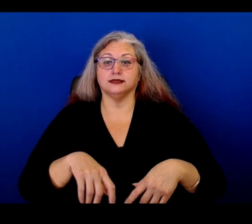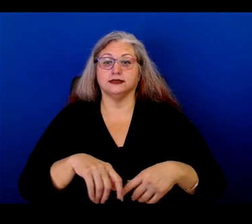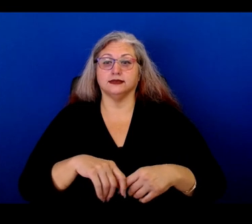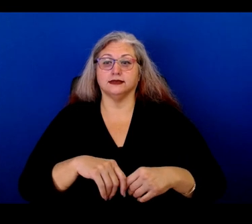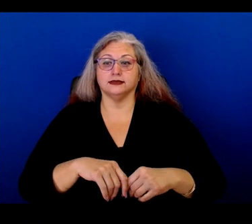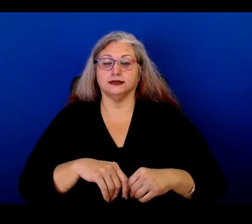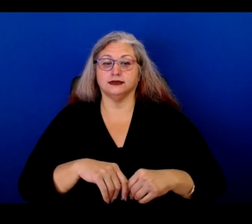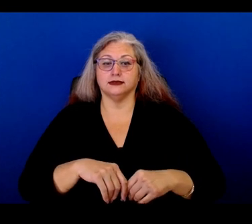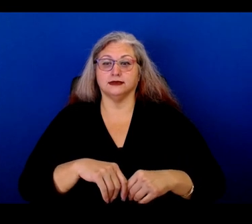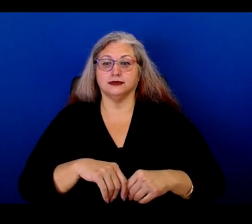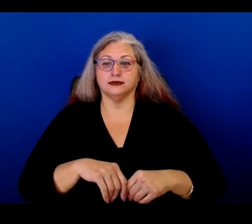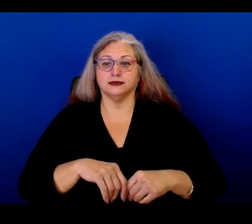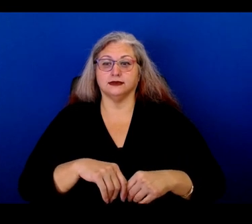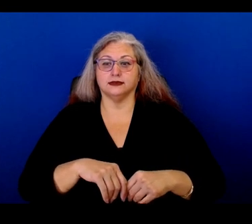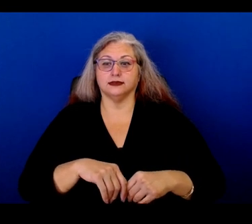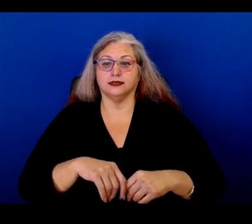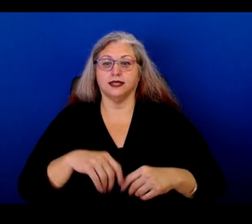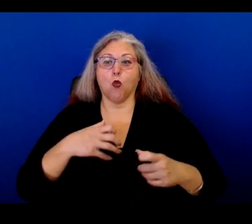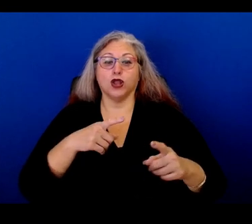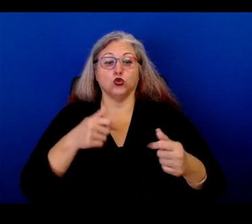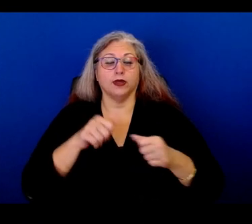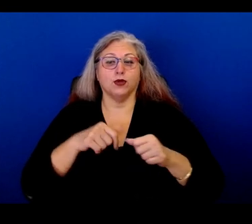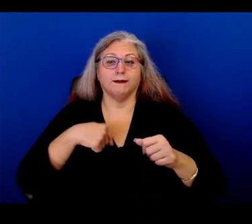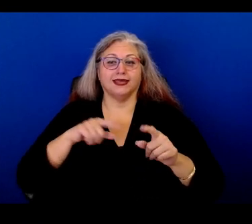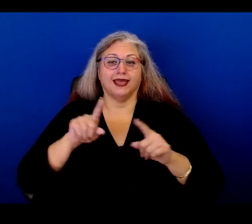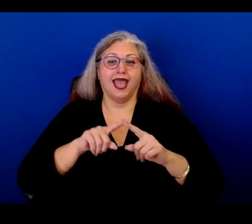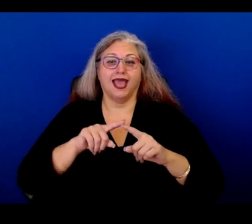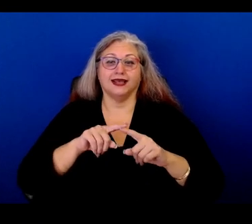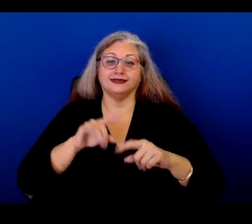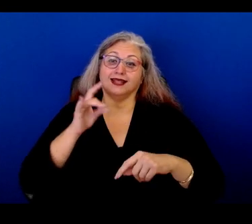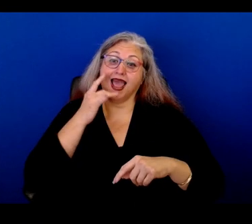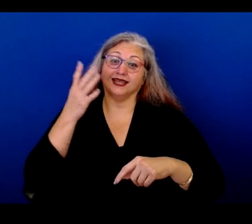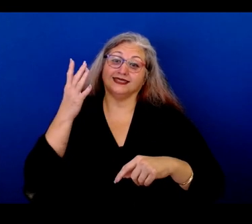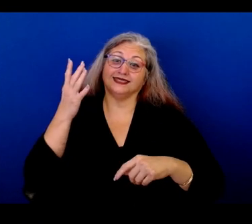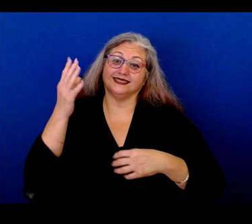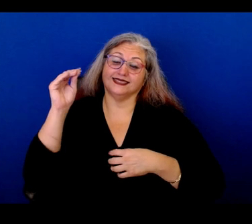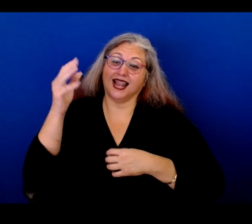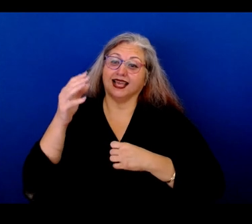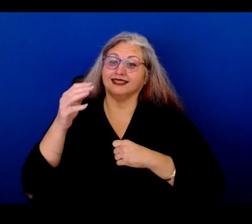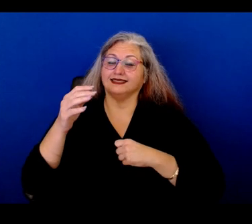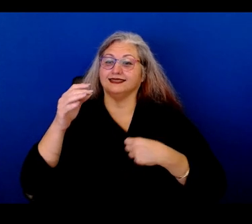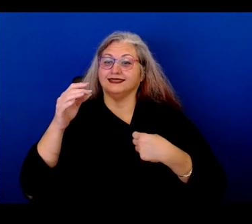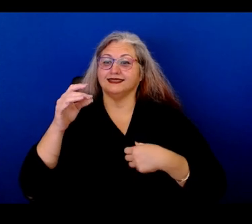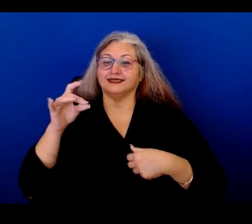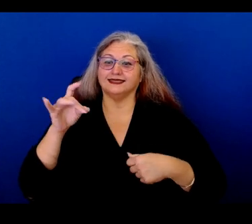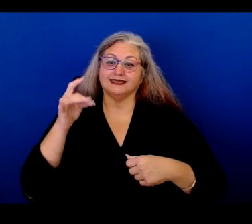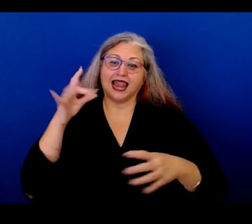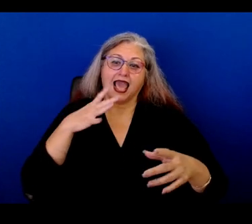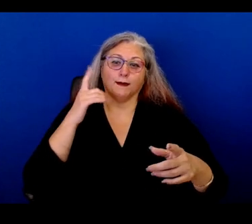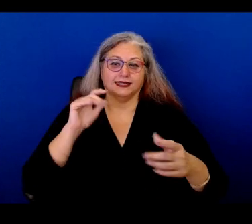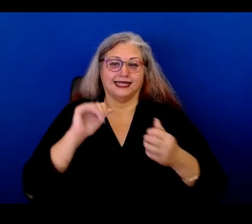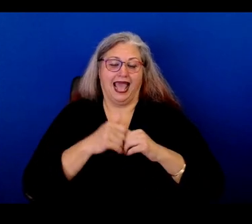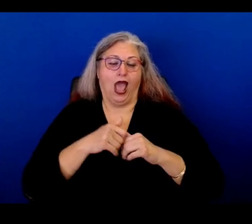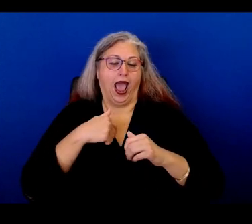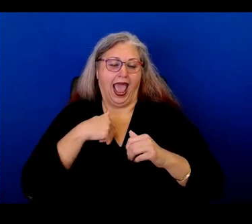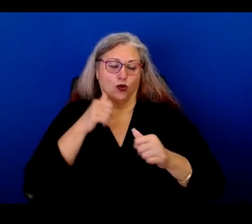I want to be remembered as light. Just light, because that's how I will remember you, as